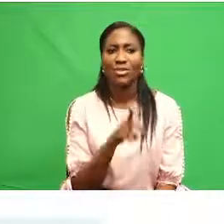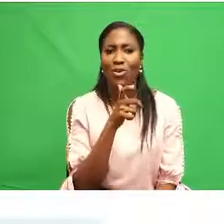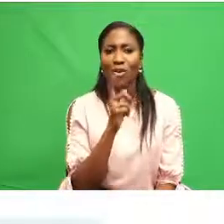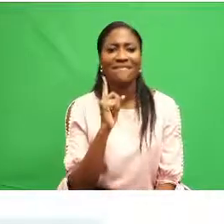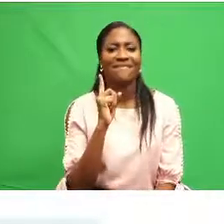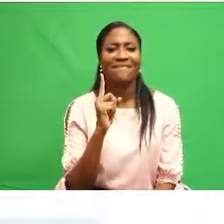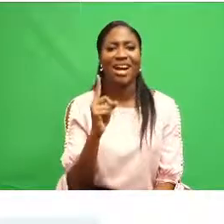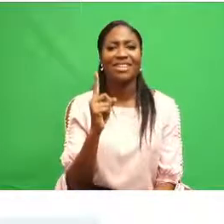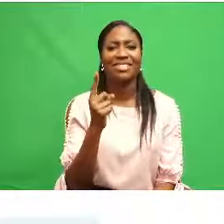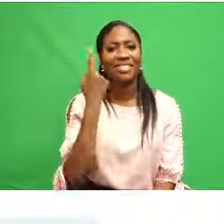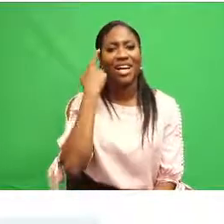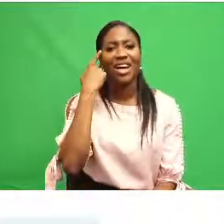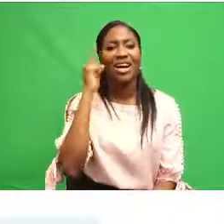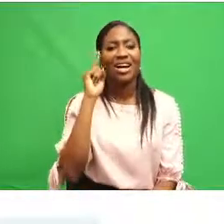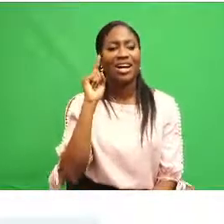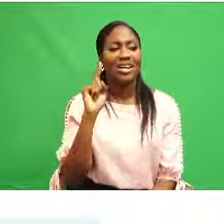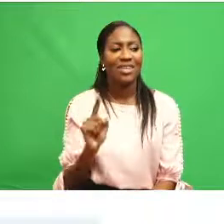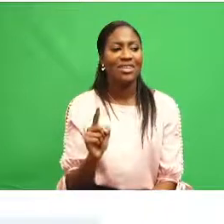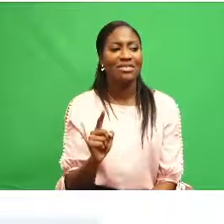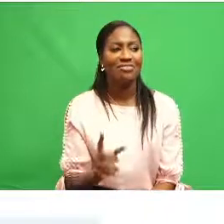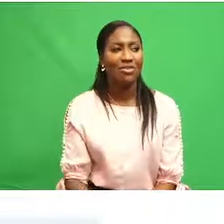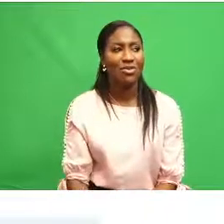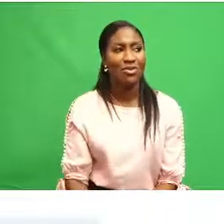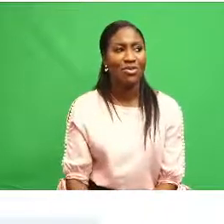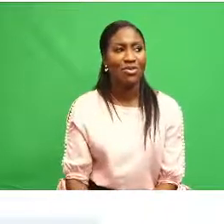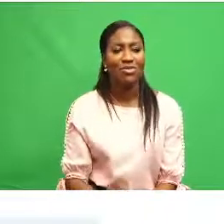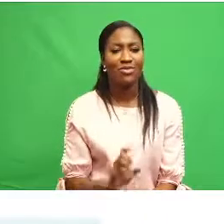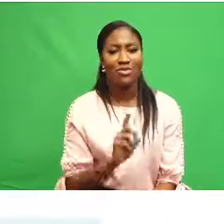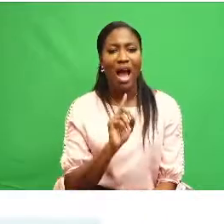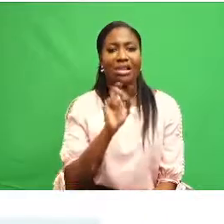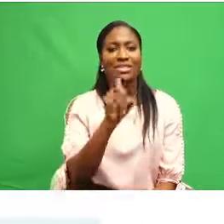candidate for the question. Let's see.